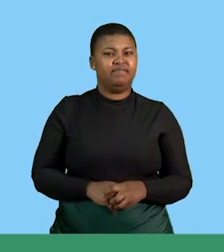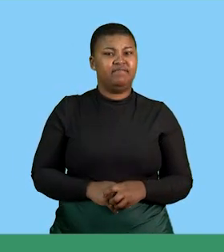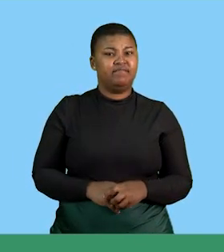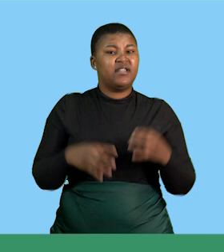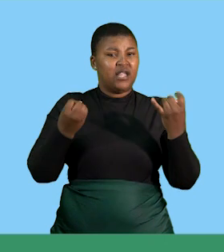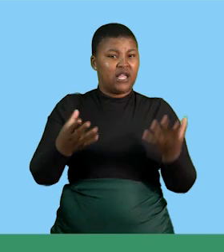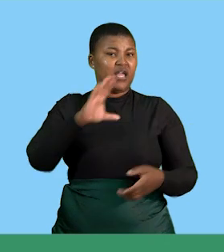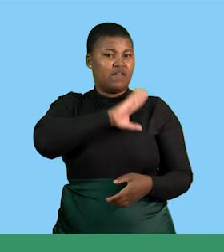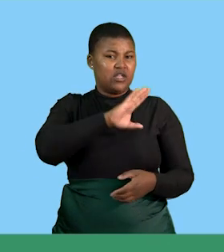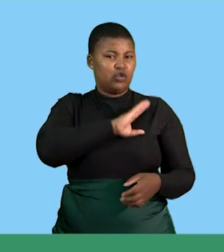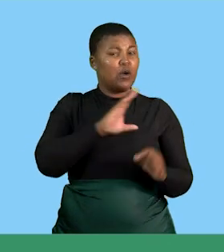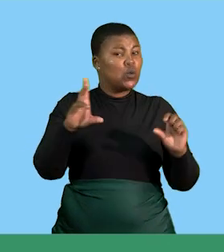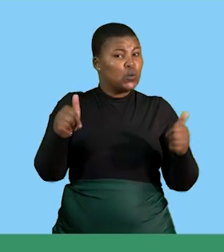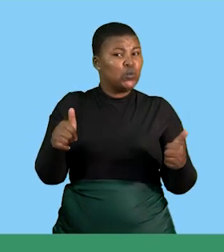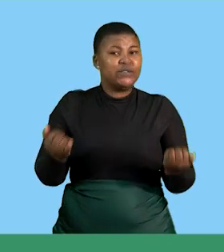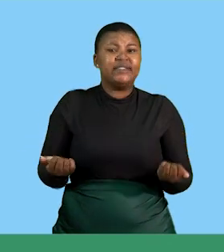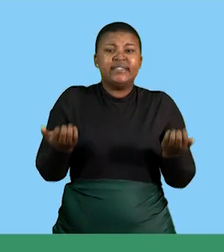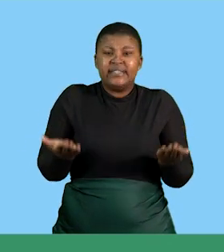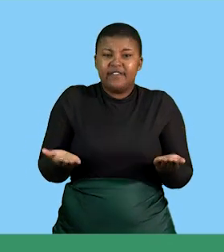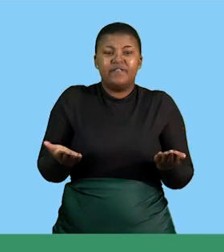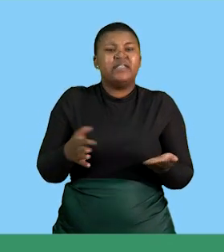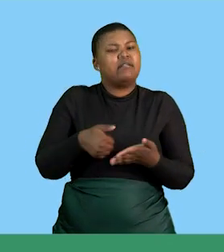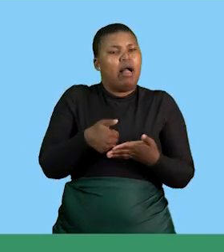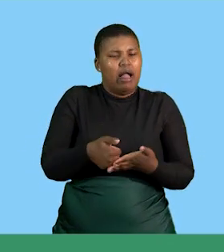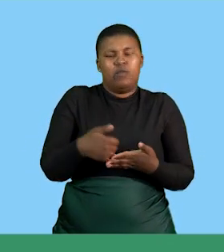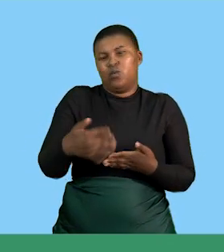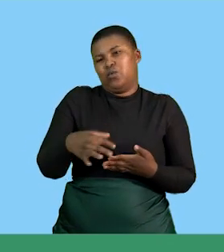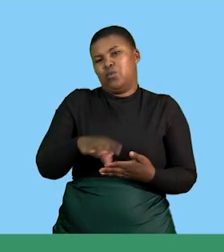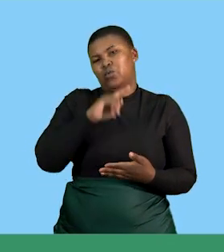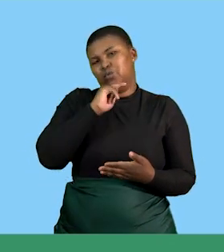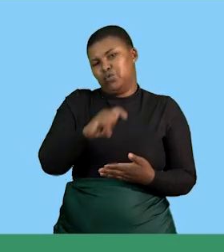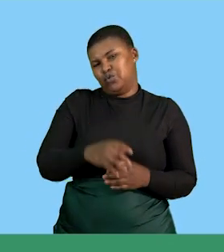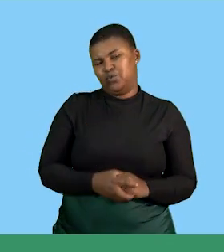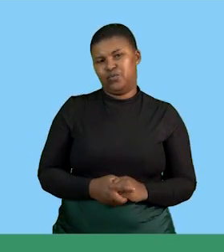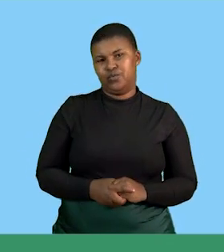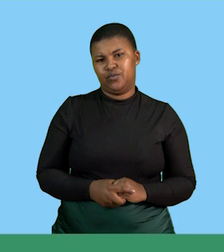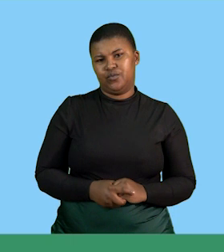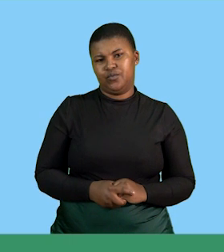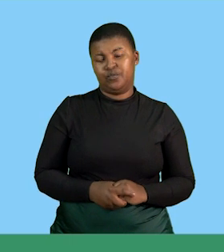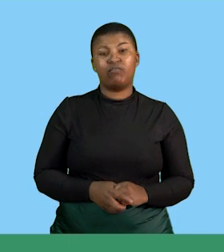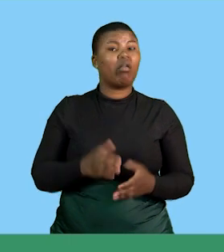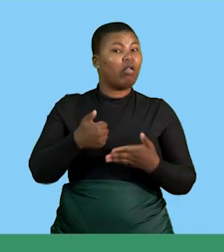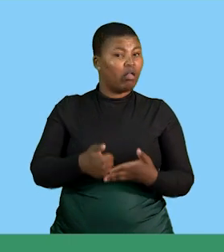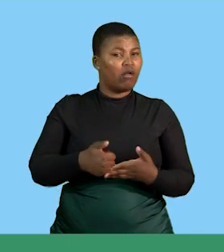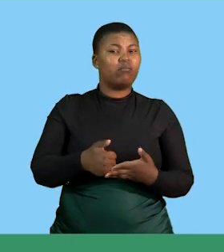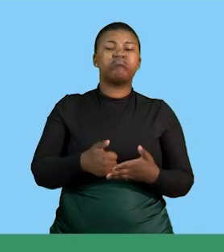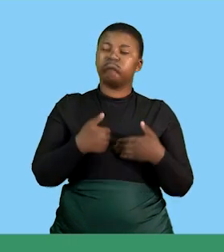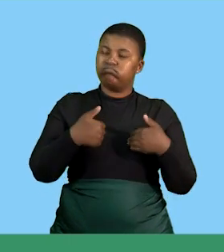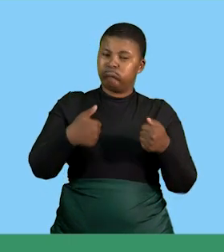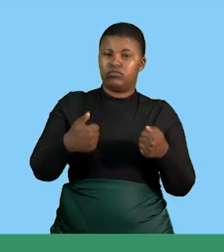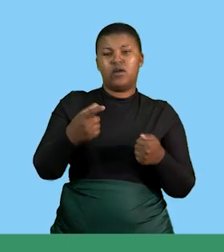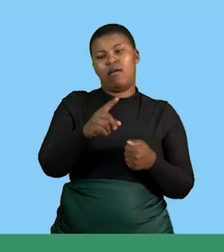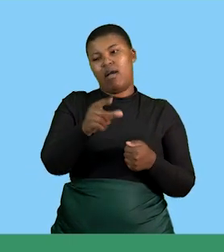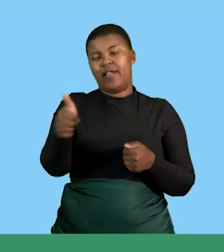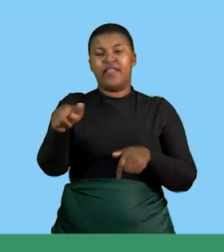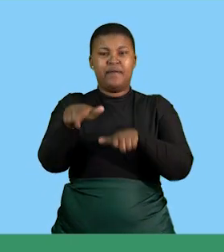and services. By helping them, they are then, of course, helping the welfare of others.